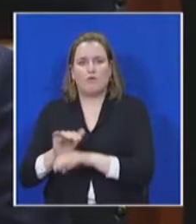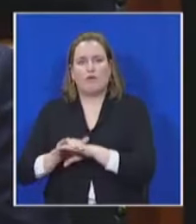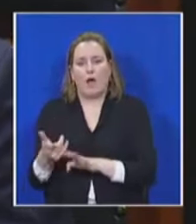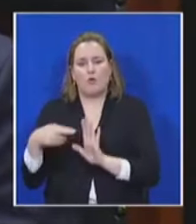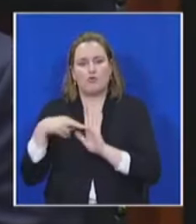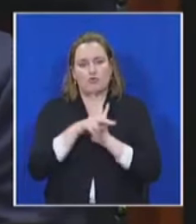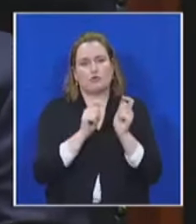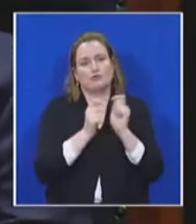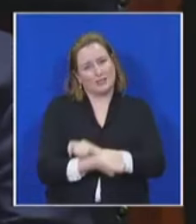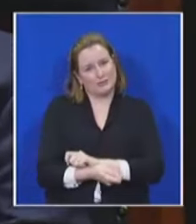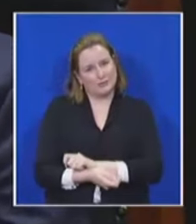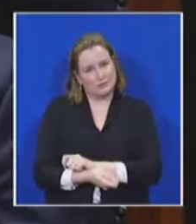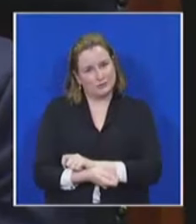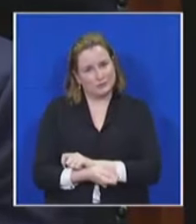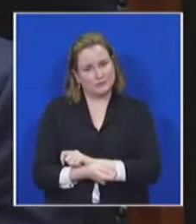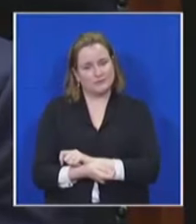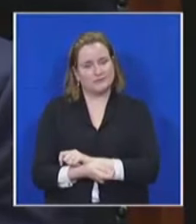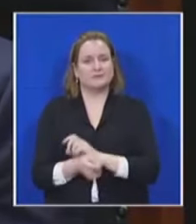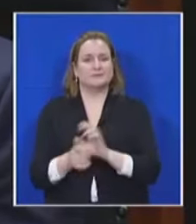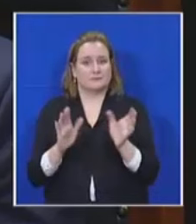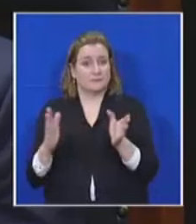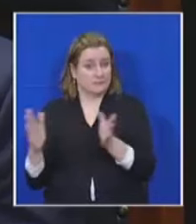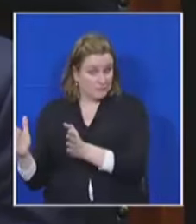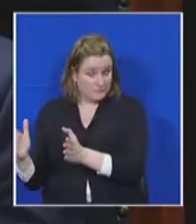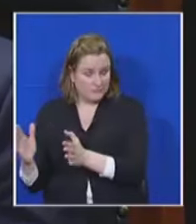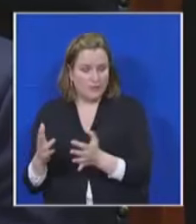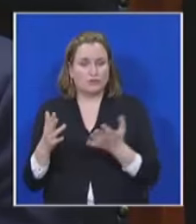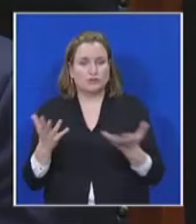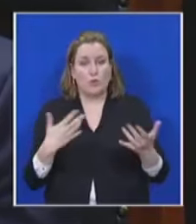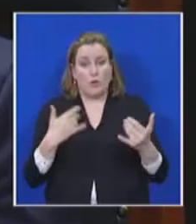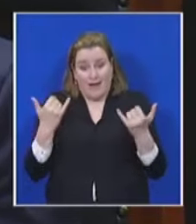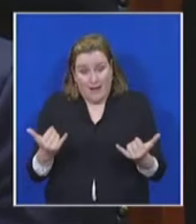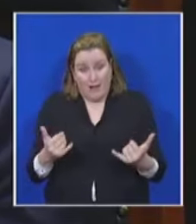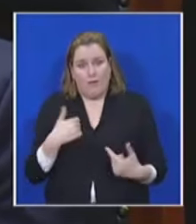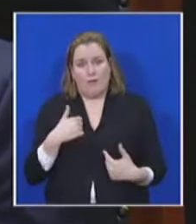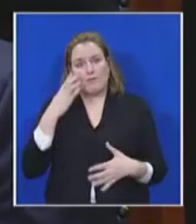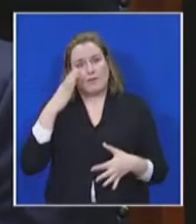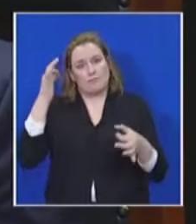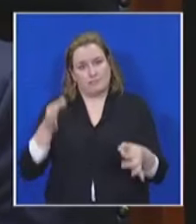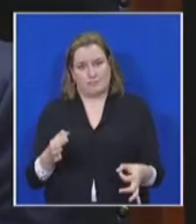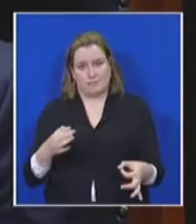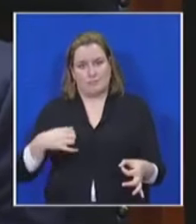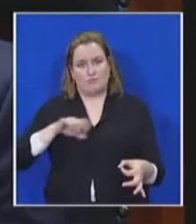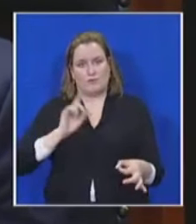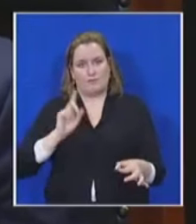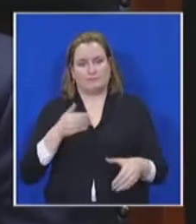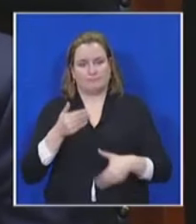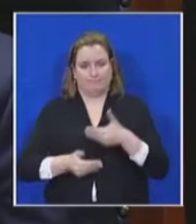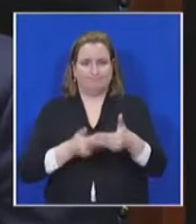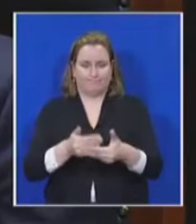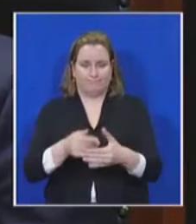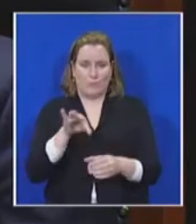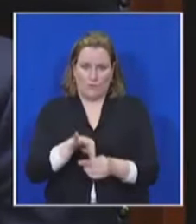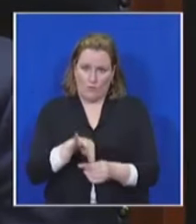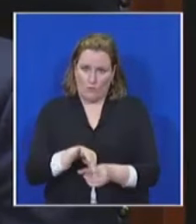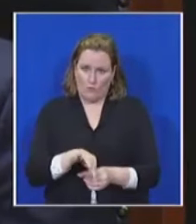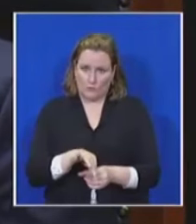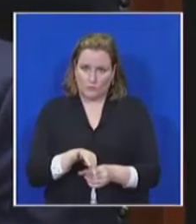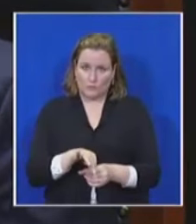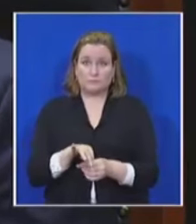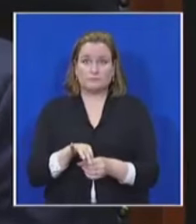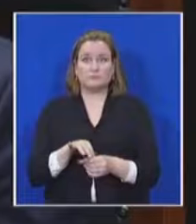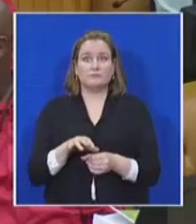rules. And so I am making a ruling and a decision that we proceed with the voting. And those